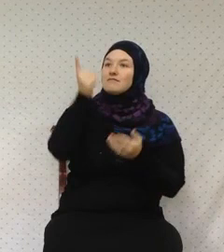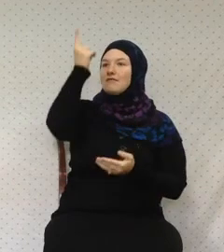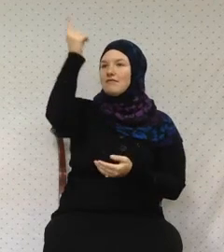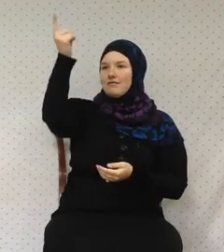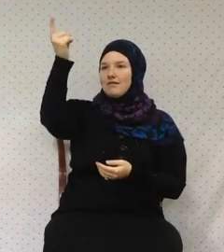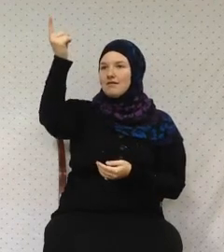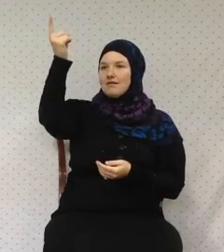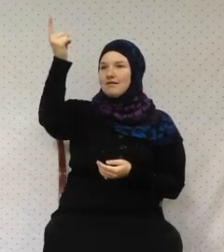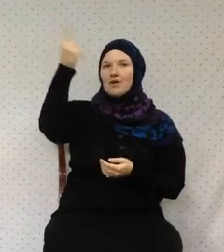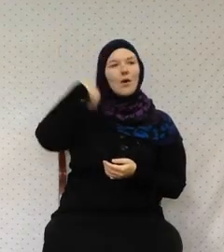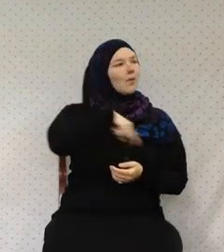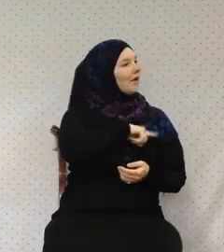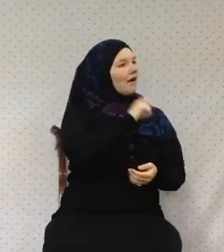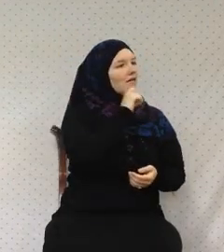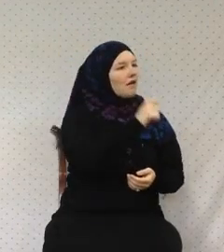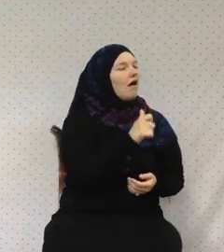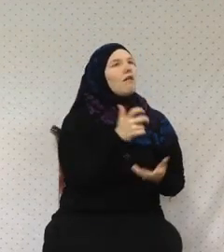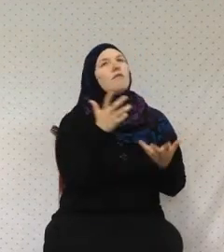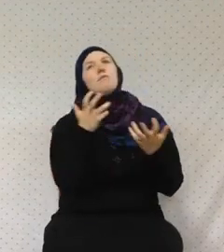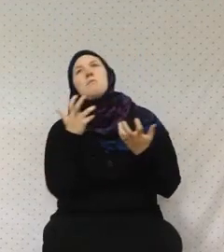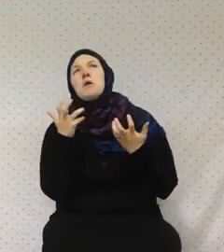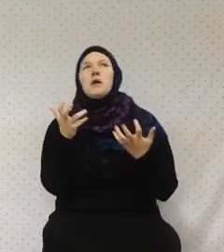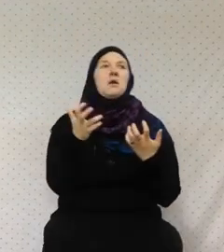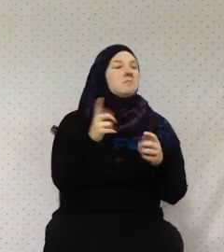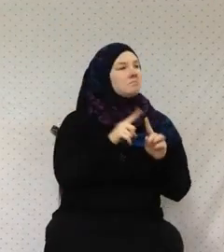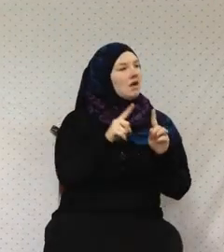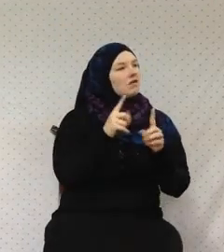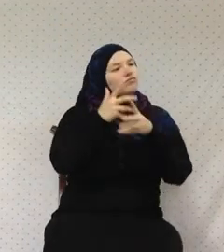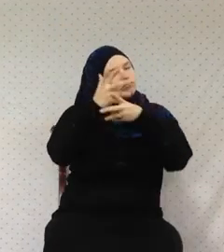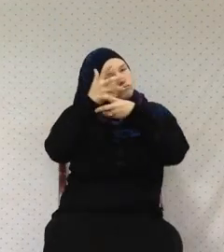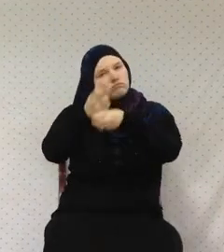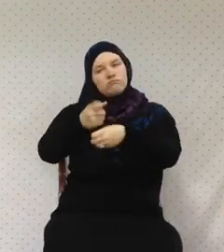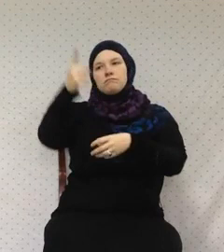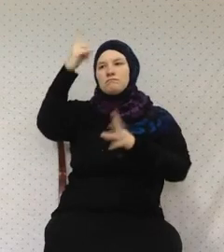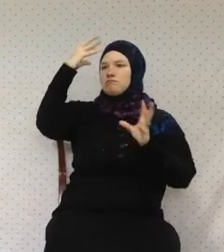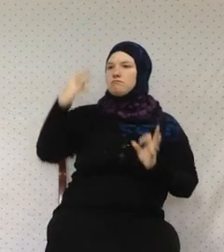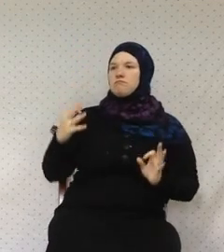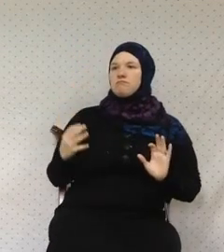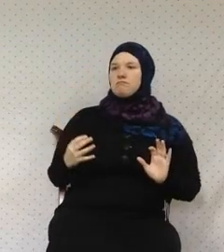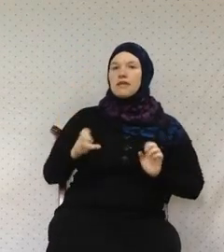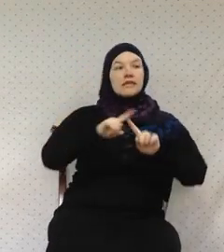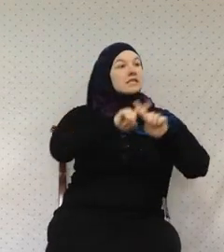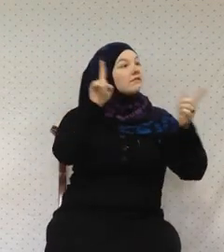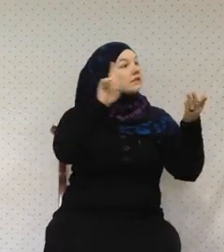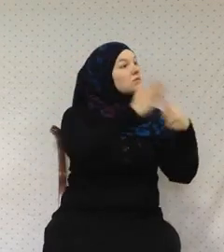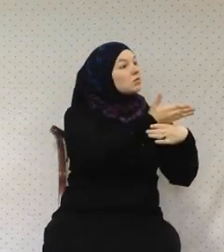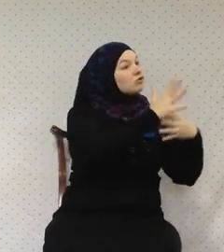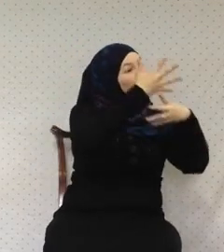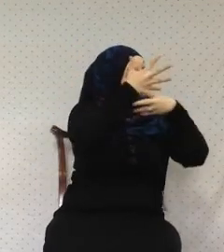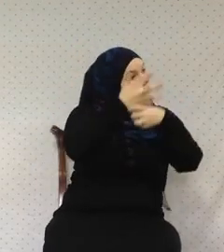Allah, that we are not desperate, but we are trusting. And the difference between being